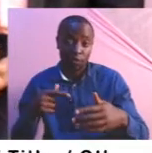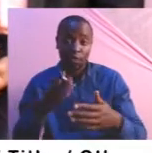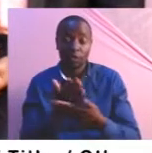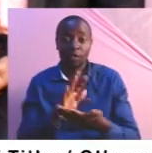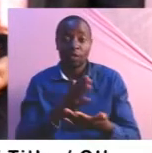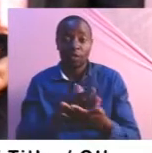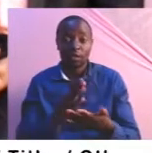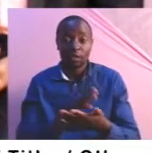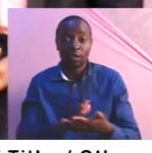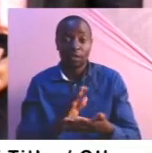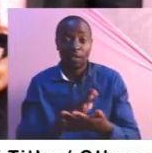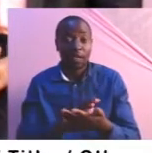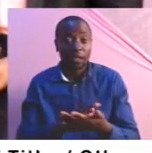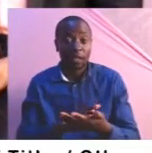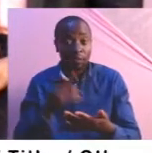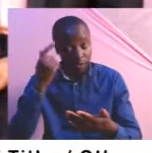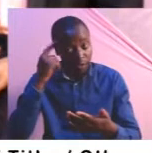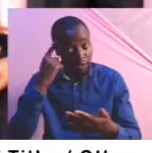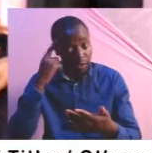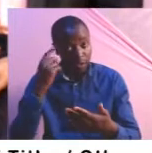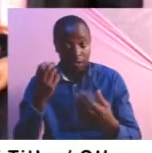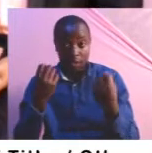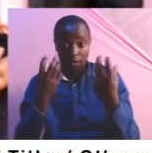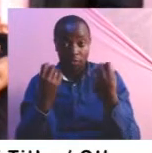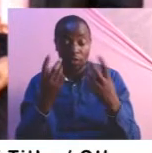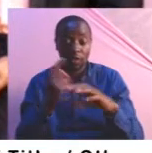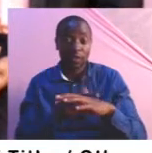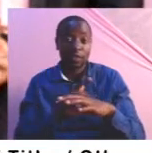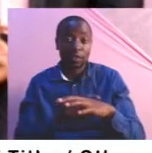and I'm wondering, how many times do we,